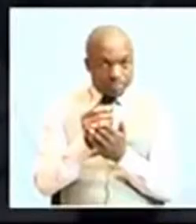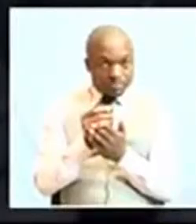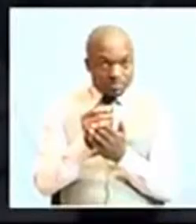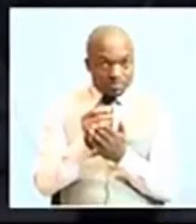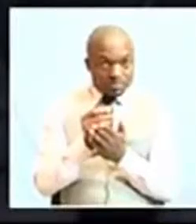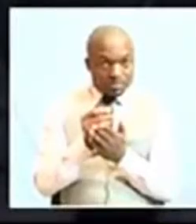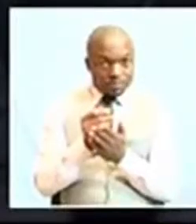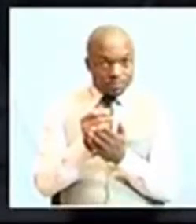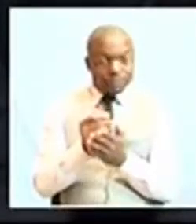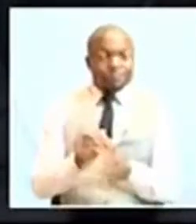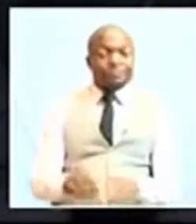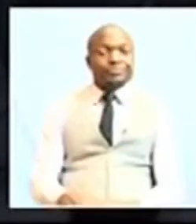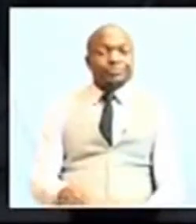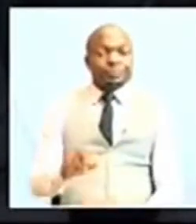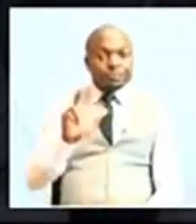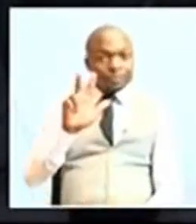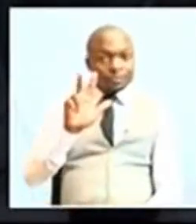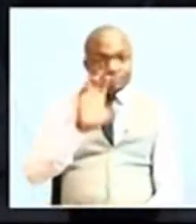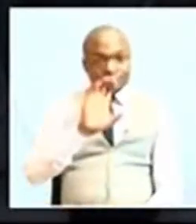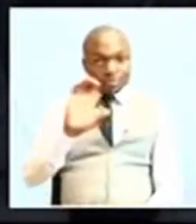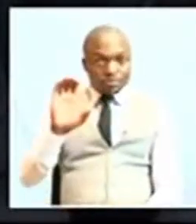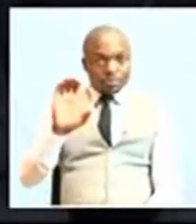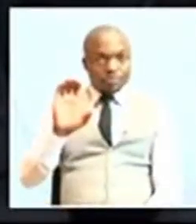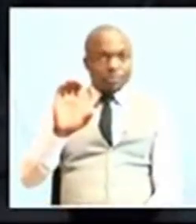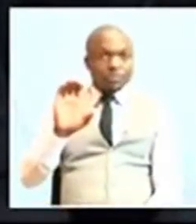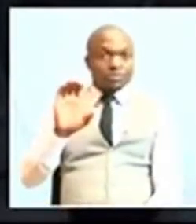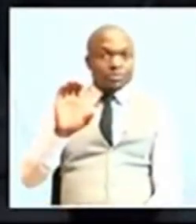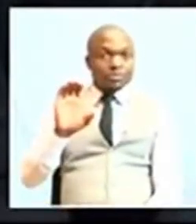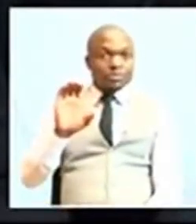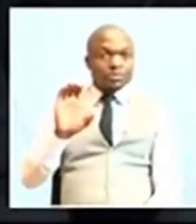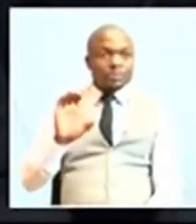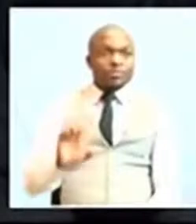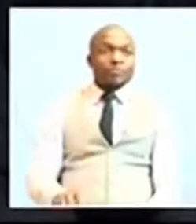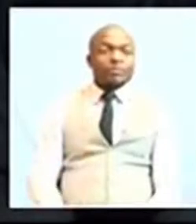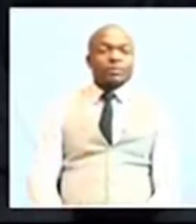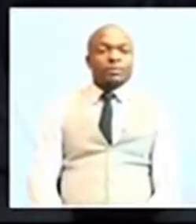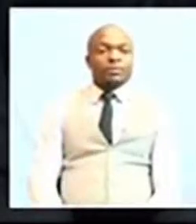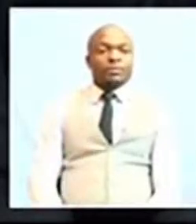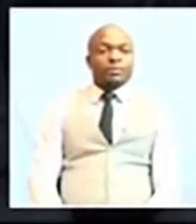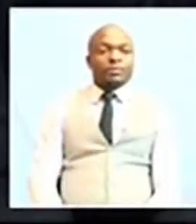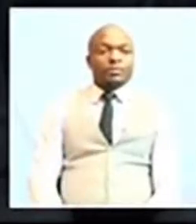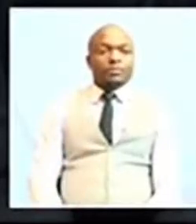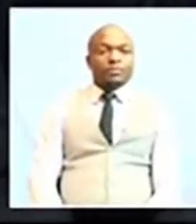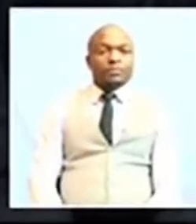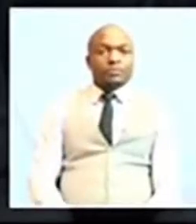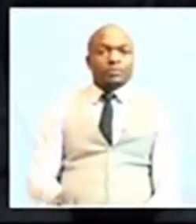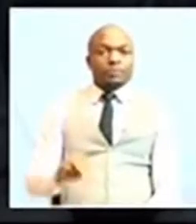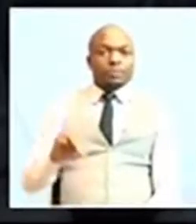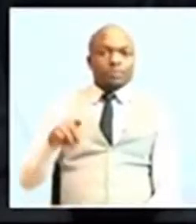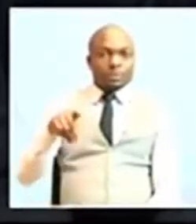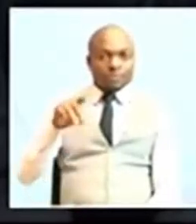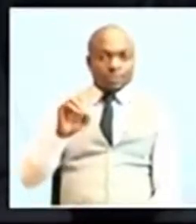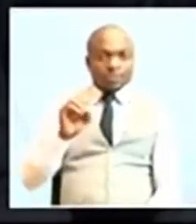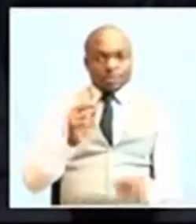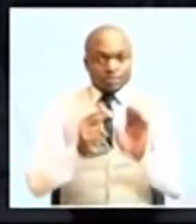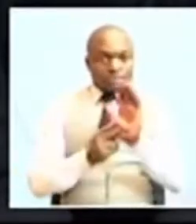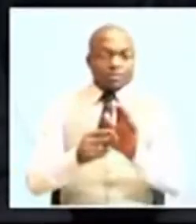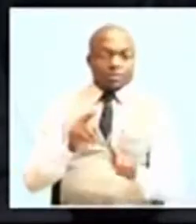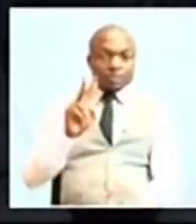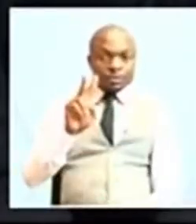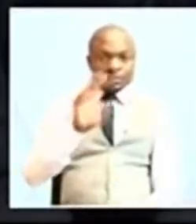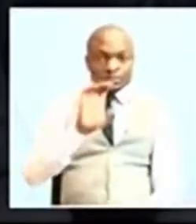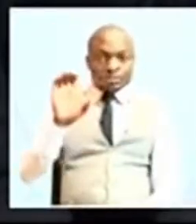300 and the LPO shows